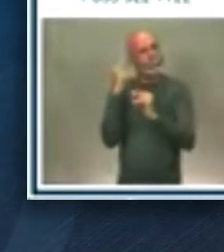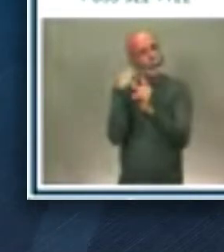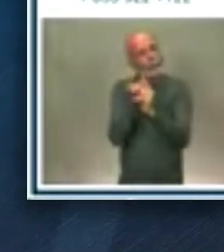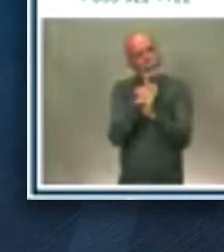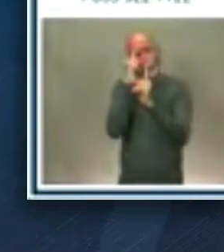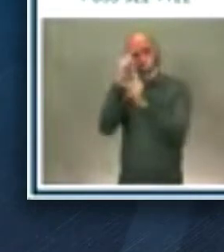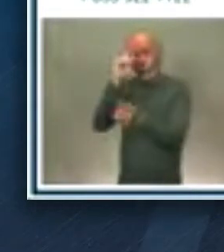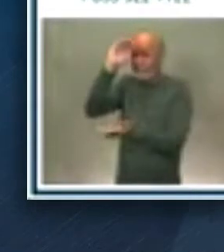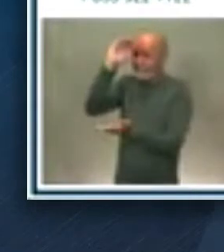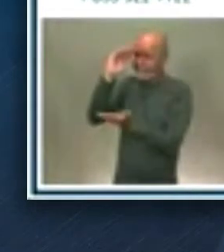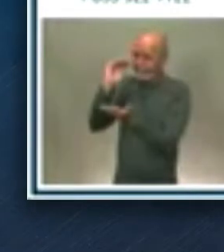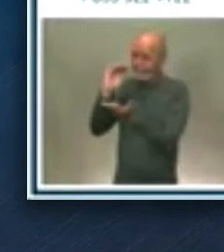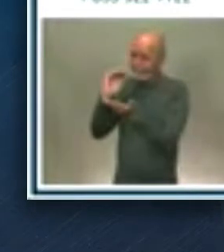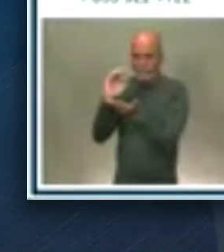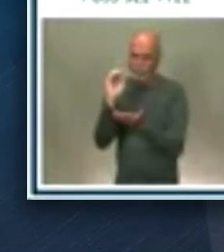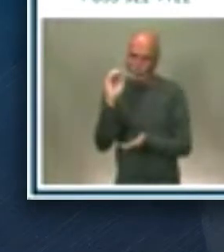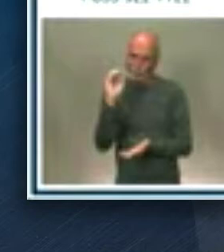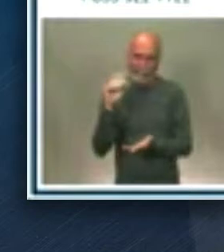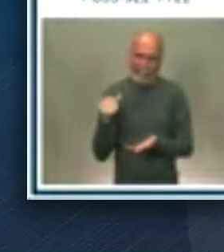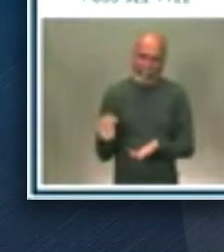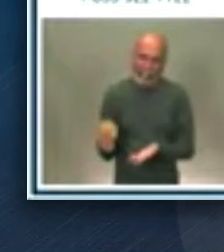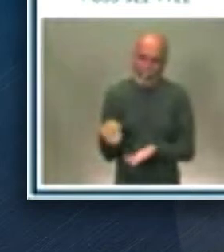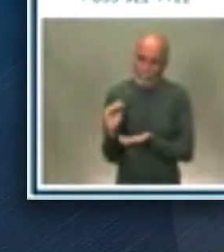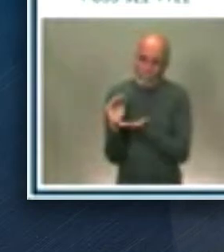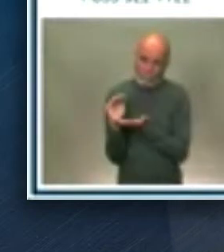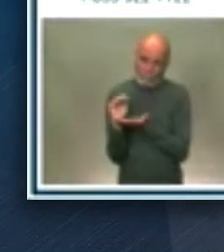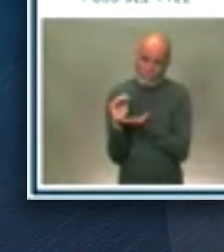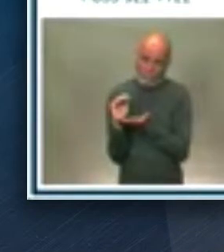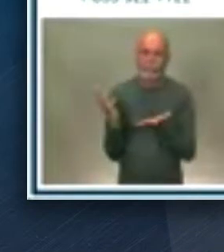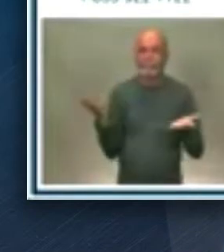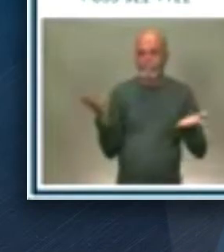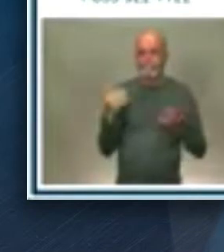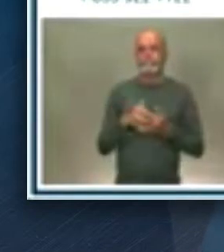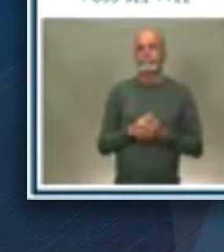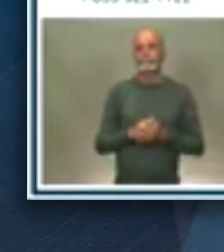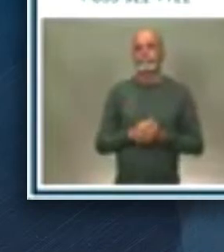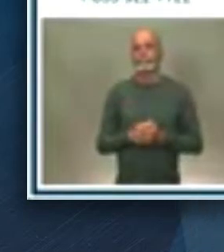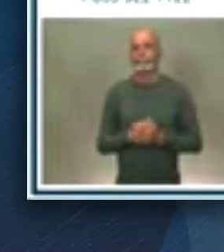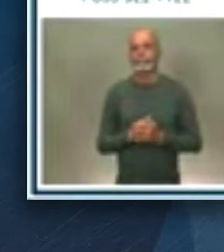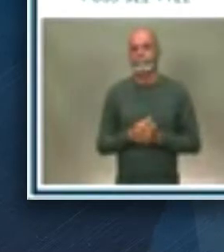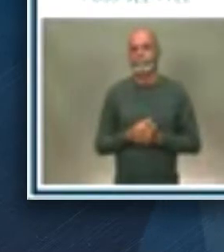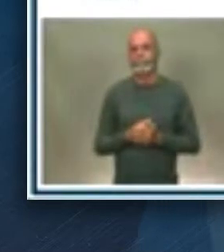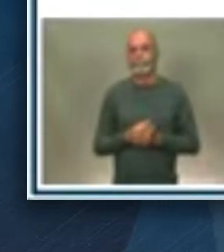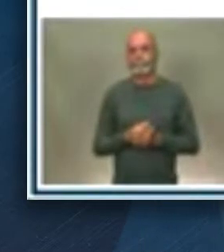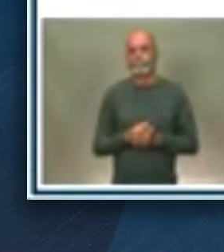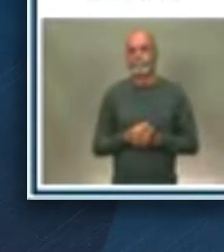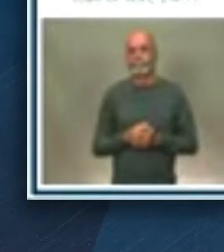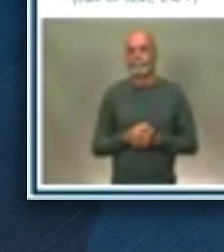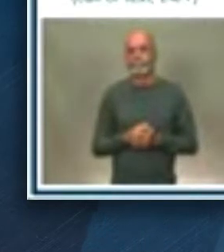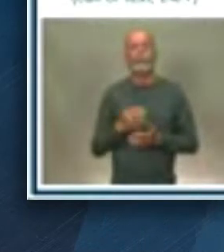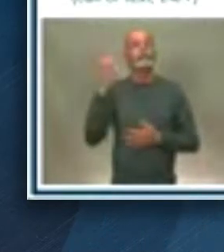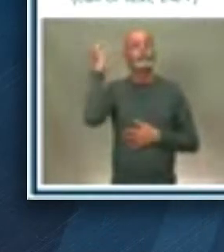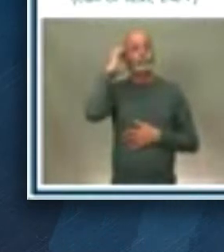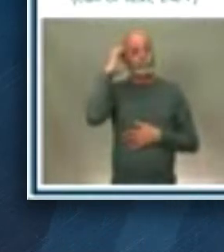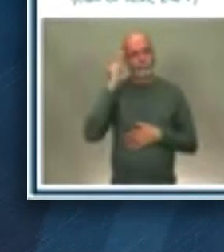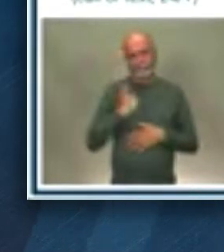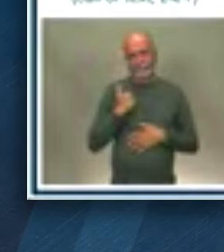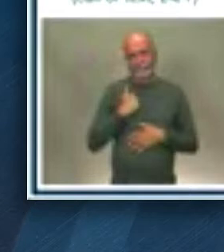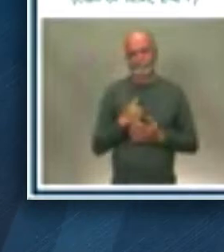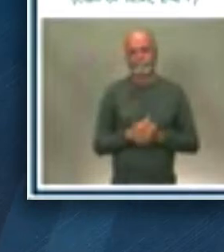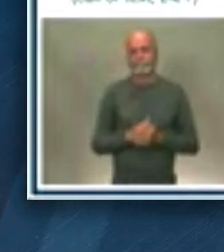more minutes. I'll go through the list, a couple more of the list anyway. Heading back to Radio Canada, Adrian Blanc, do you have a